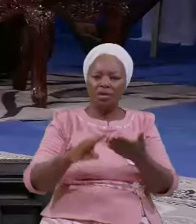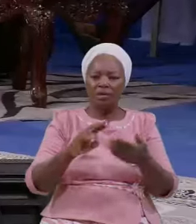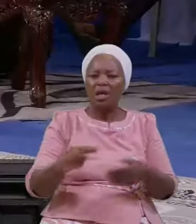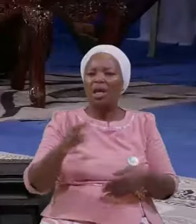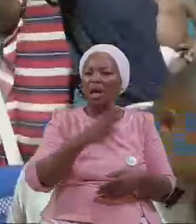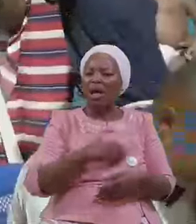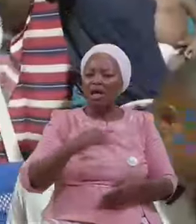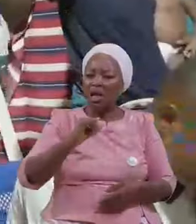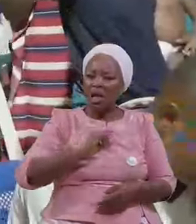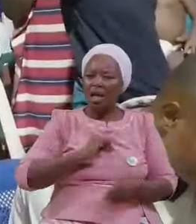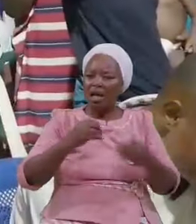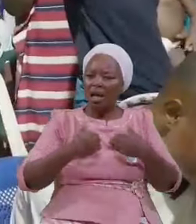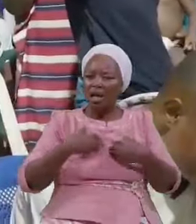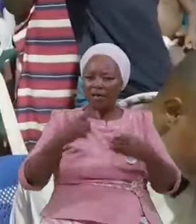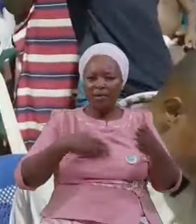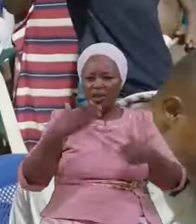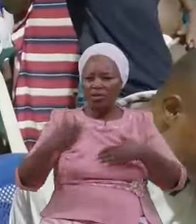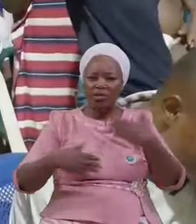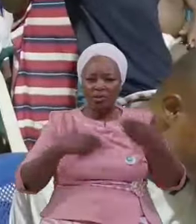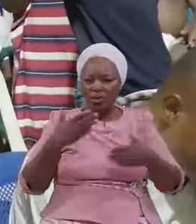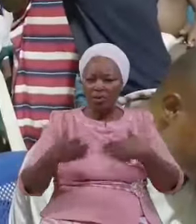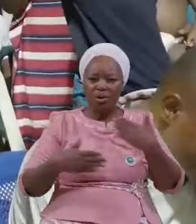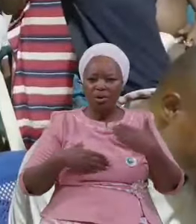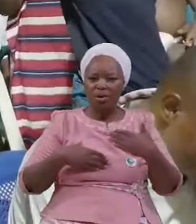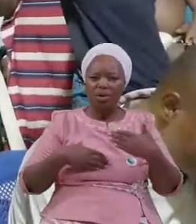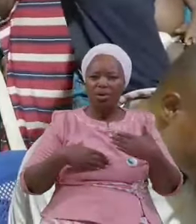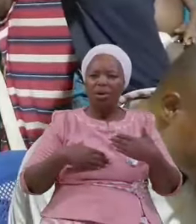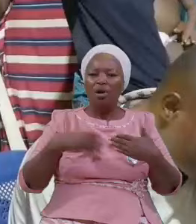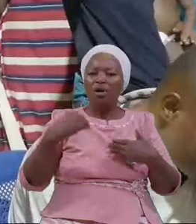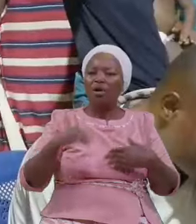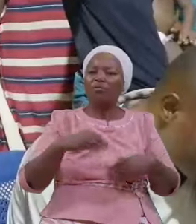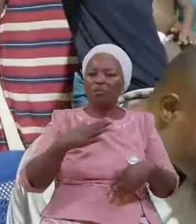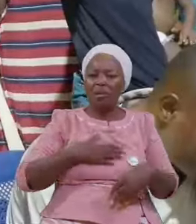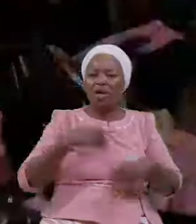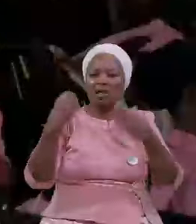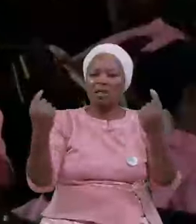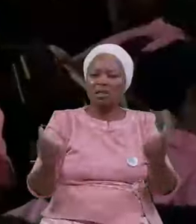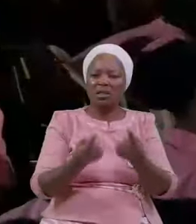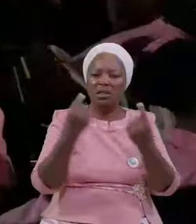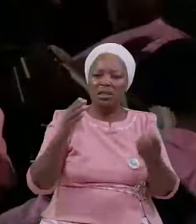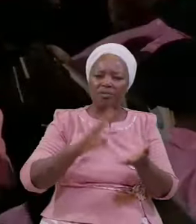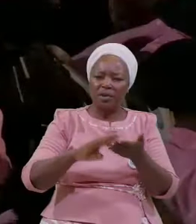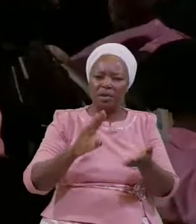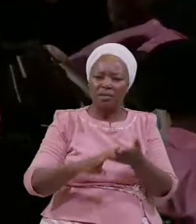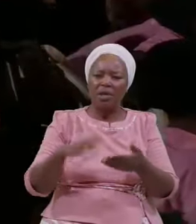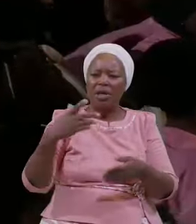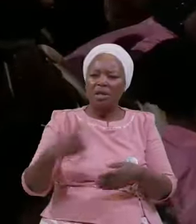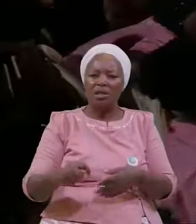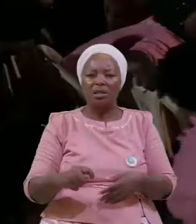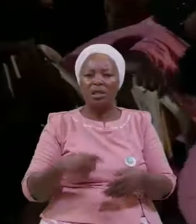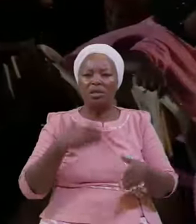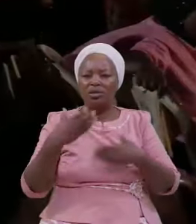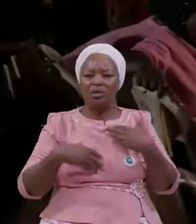the joy of sins forgiven, the joy of salvation,